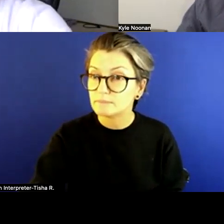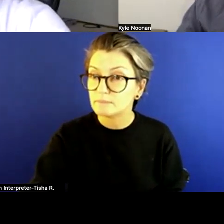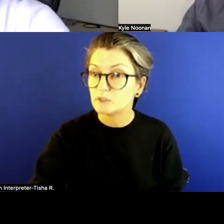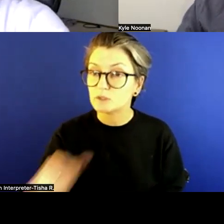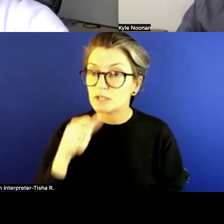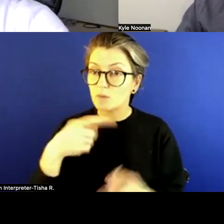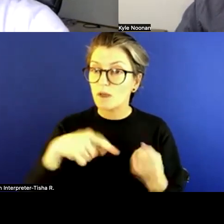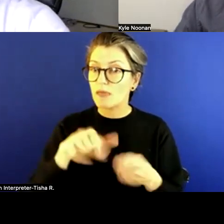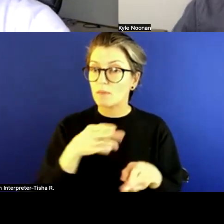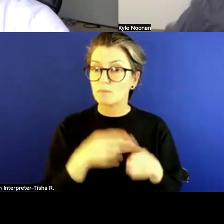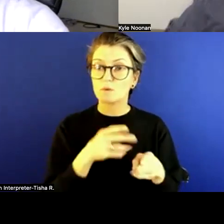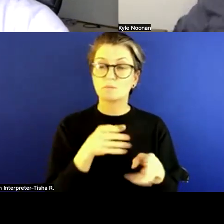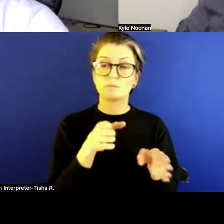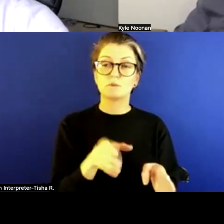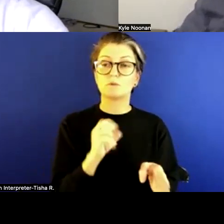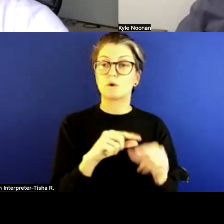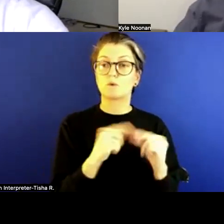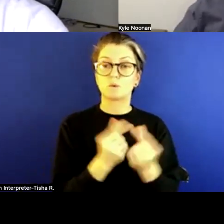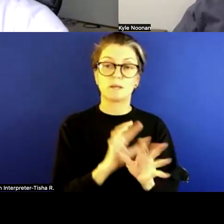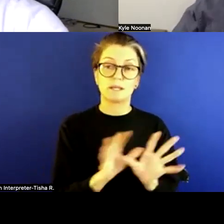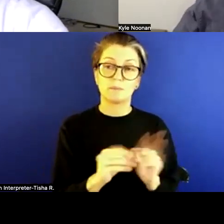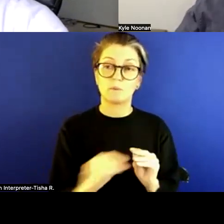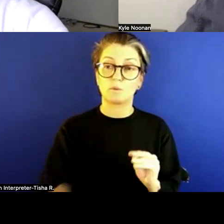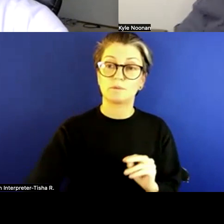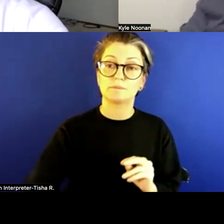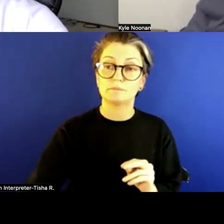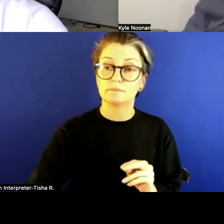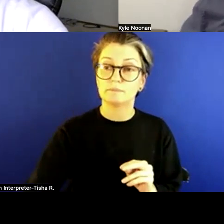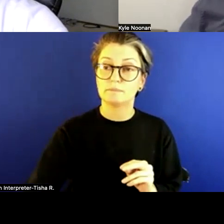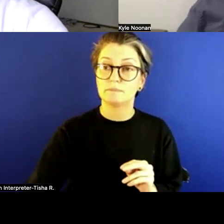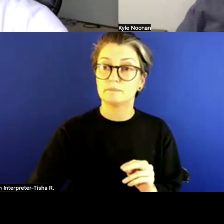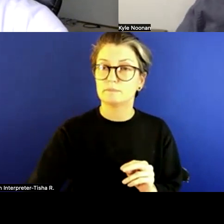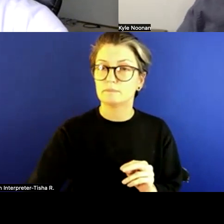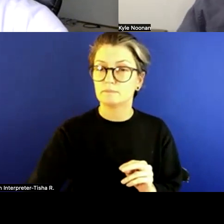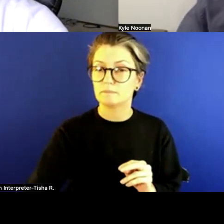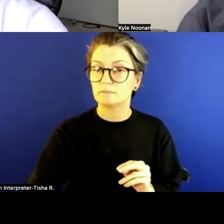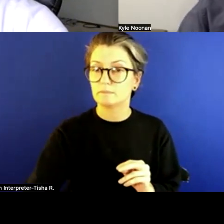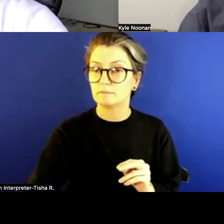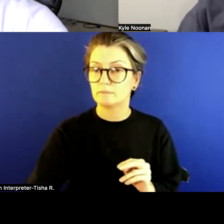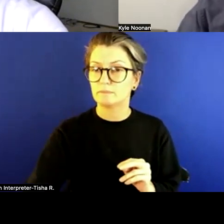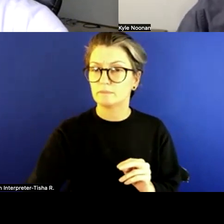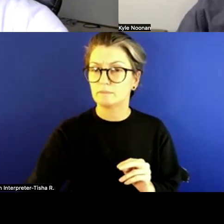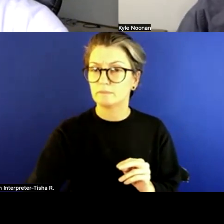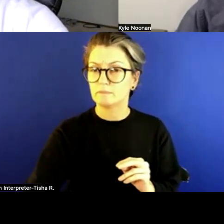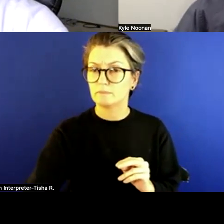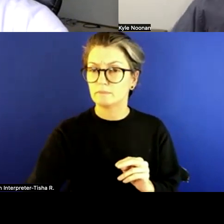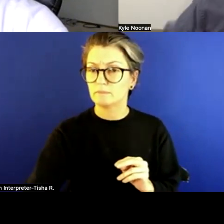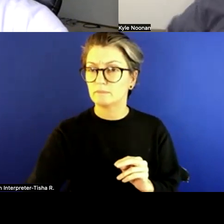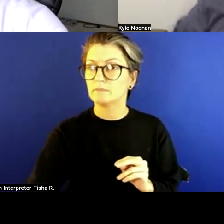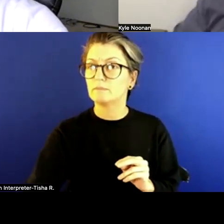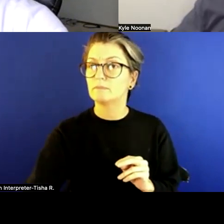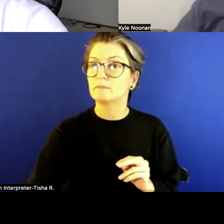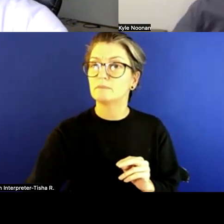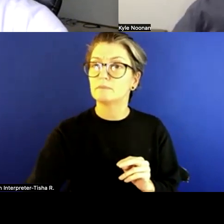longer. But I think that's something for me that I've never really reconciled, is having